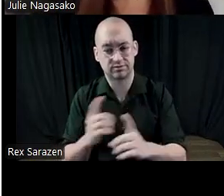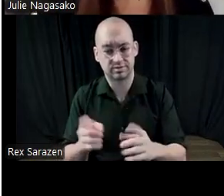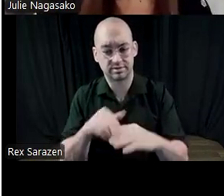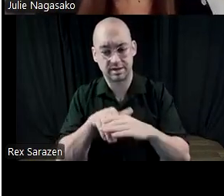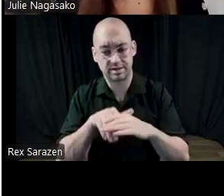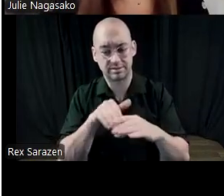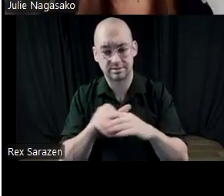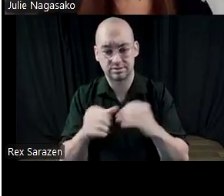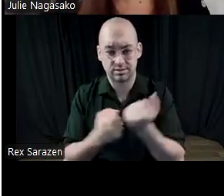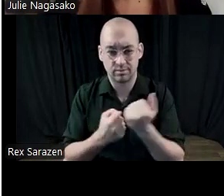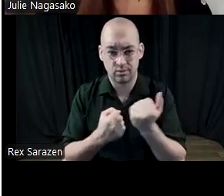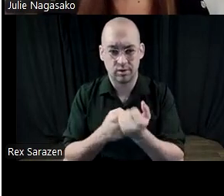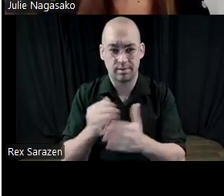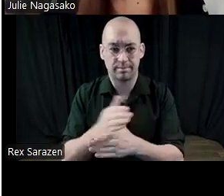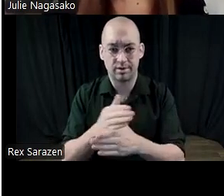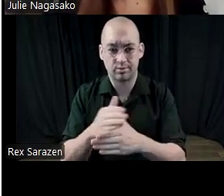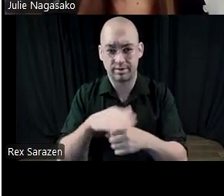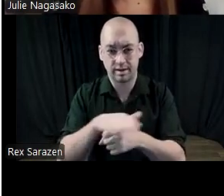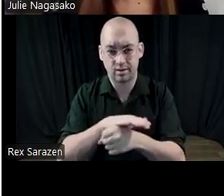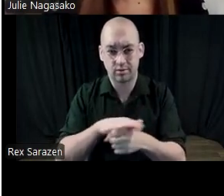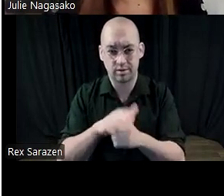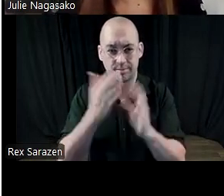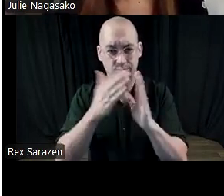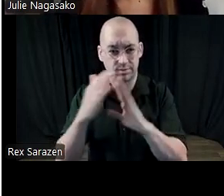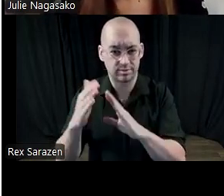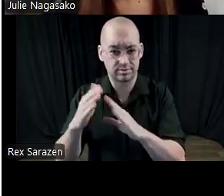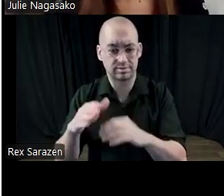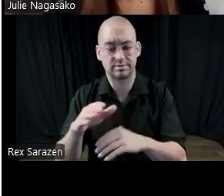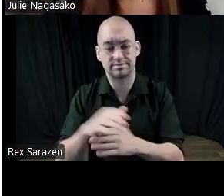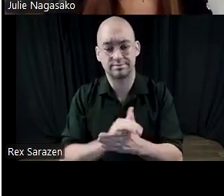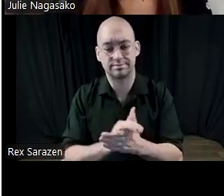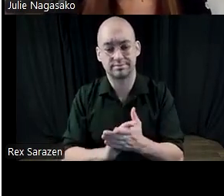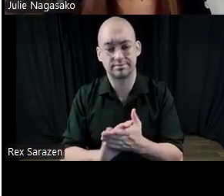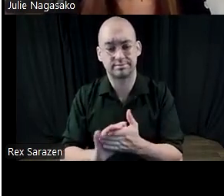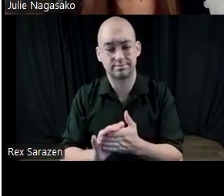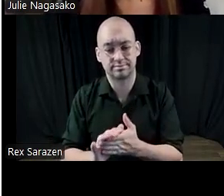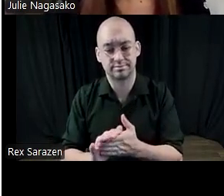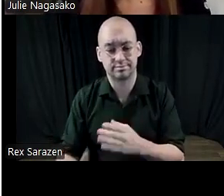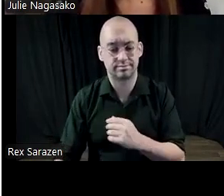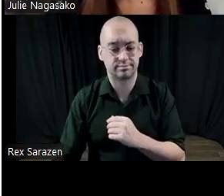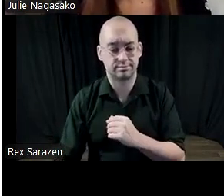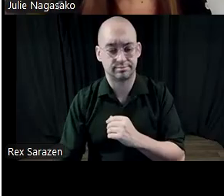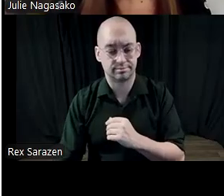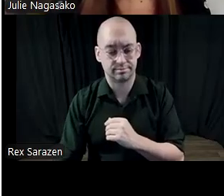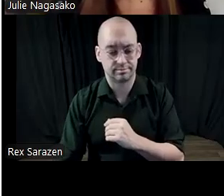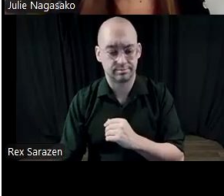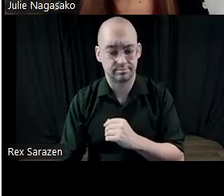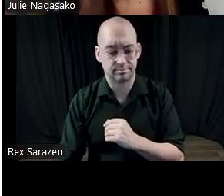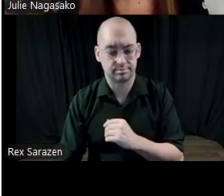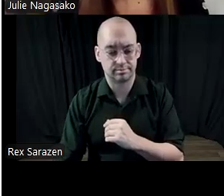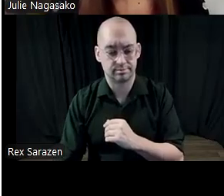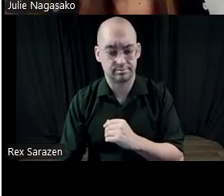between geographic communities, different places and neighborhoods, as well as sort of fragmentation and polarization, which can be